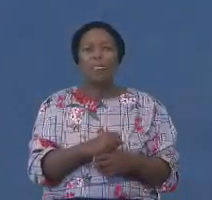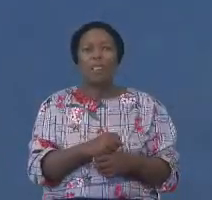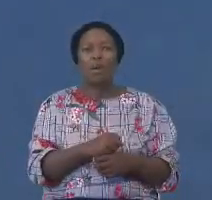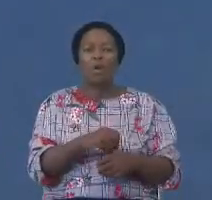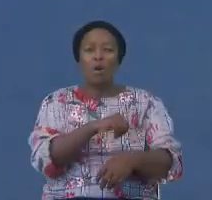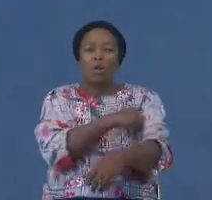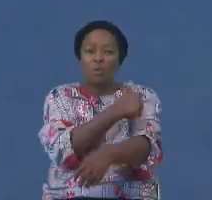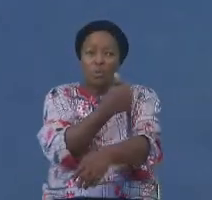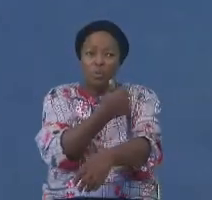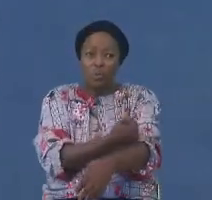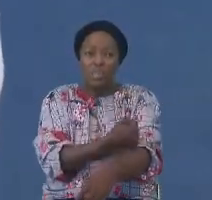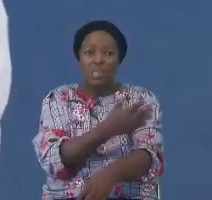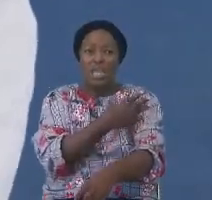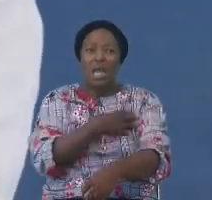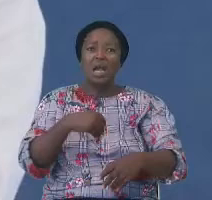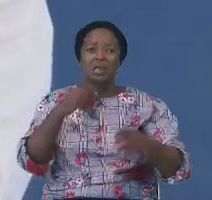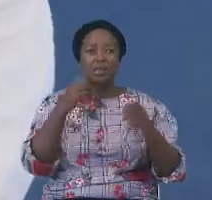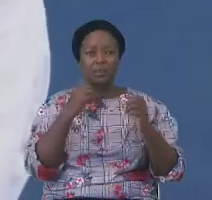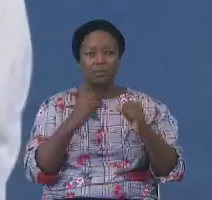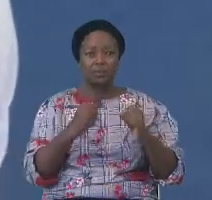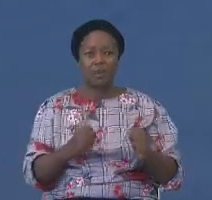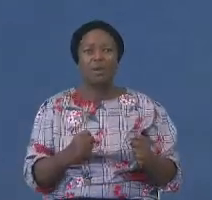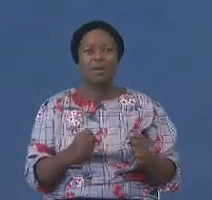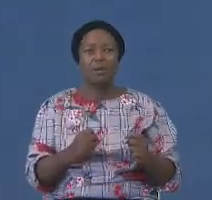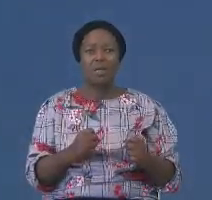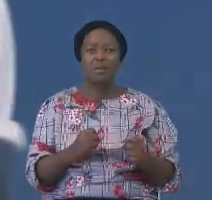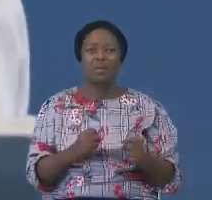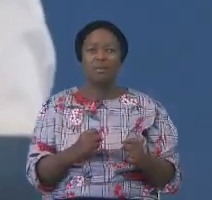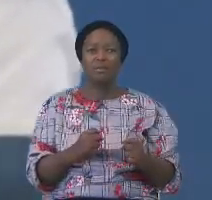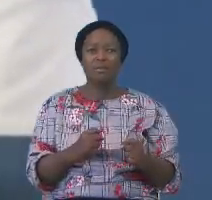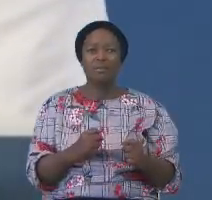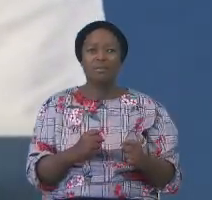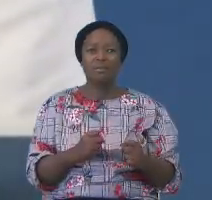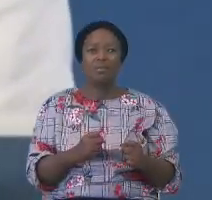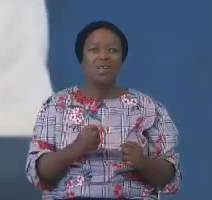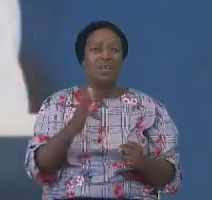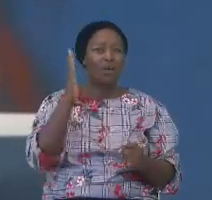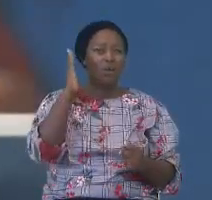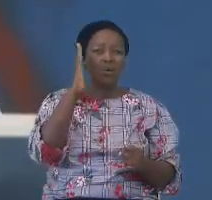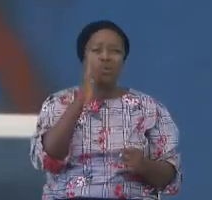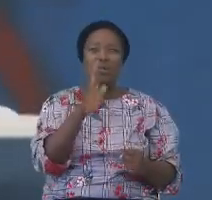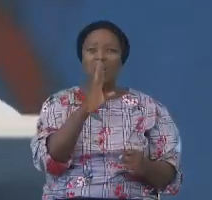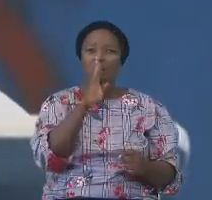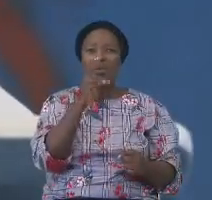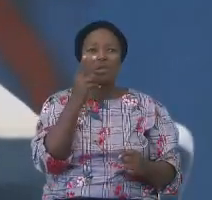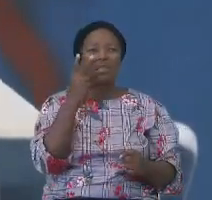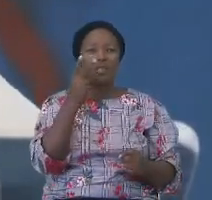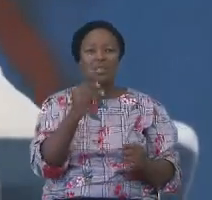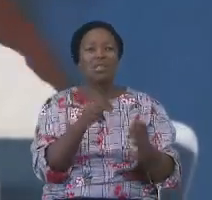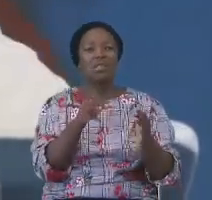to him sovereign authority and power